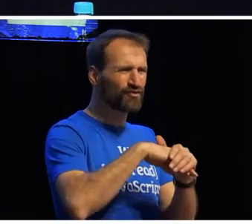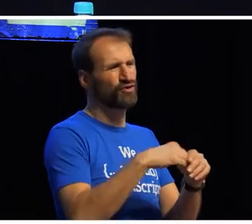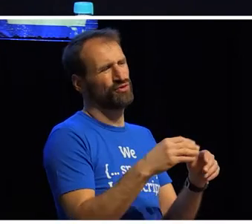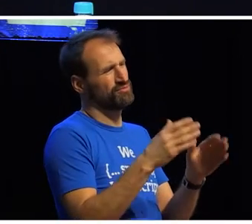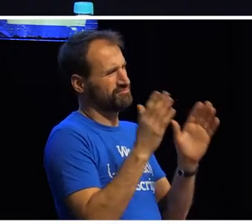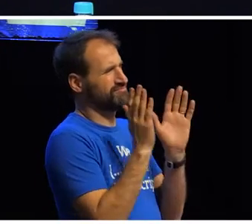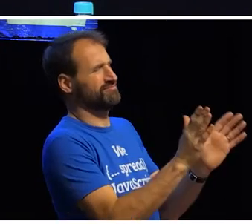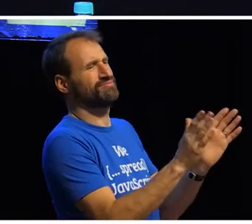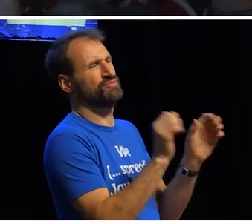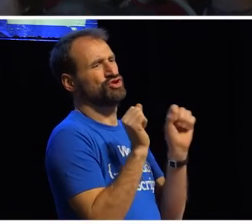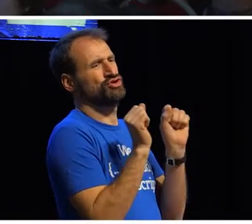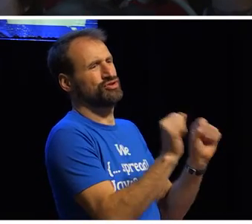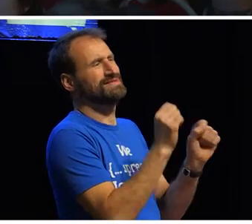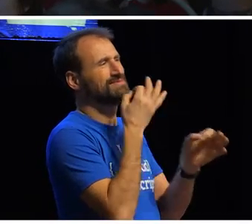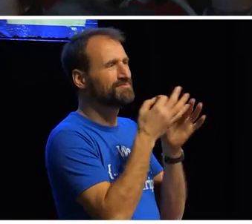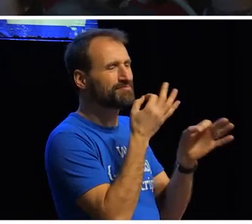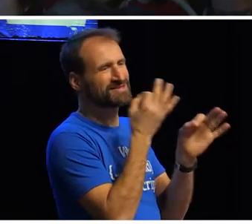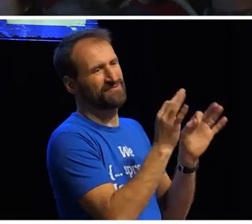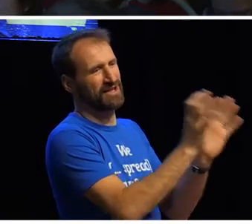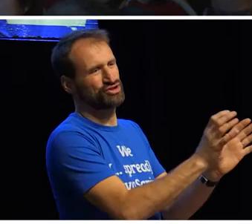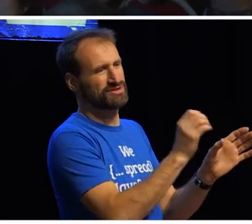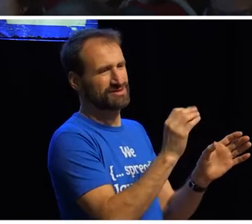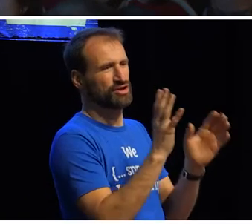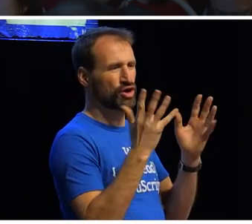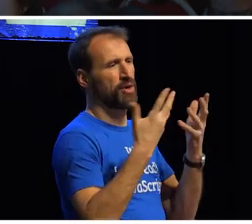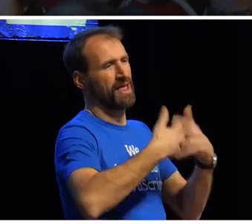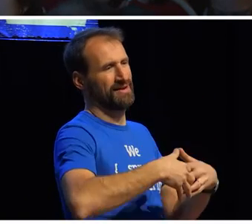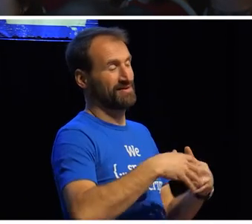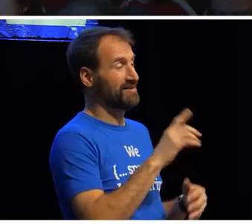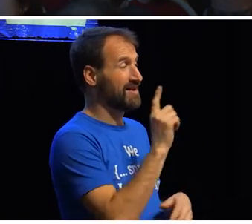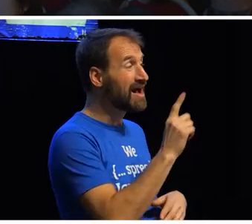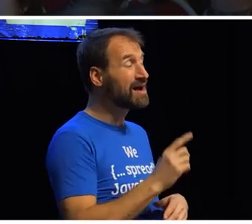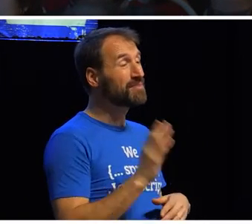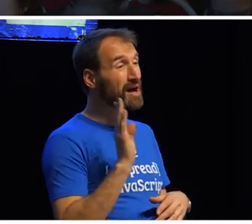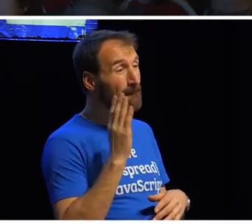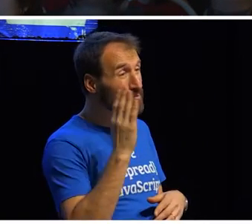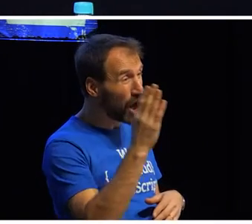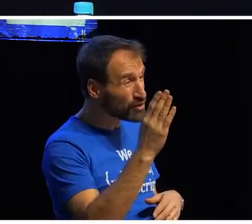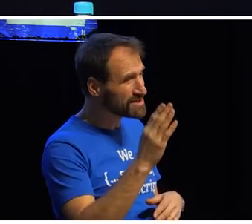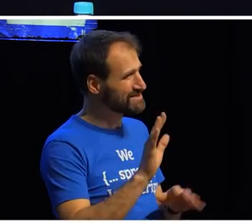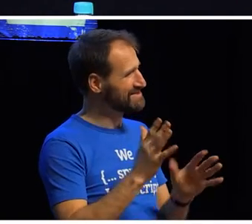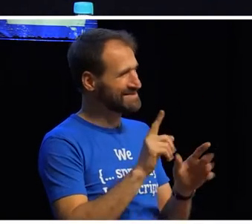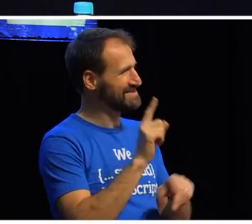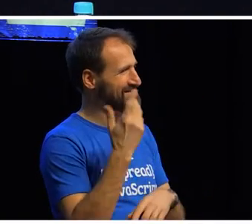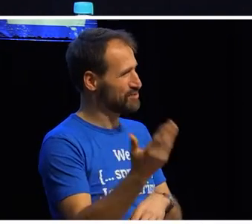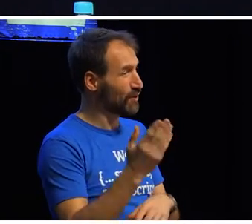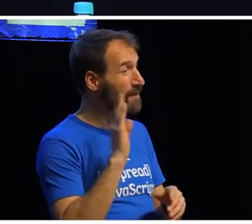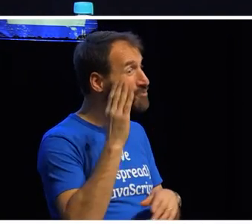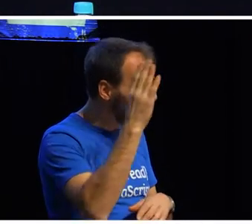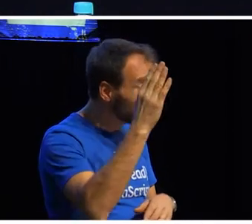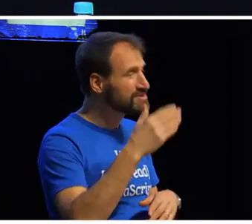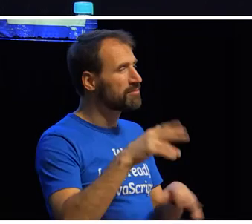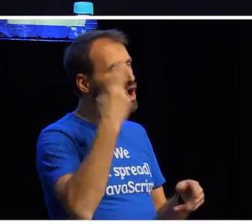exploits that are not spec compliant but browsers not so much so browsers tend to be very tolerant towards